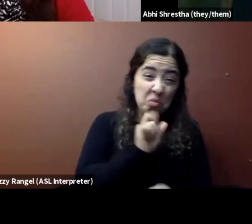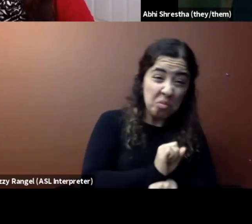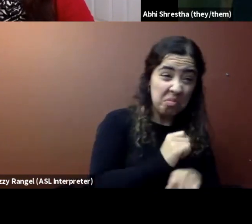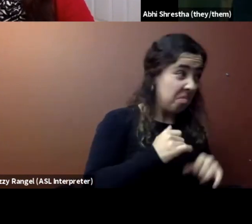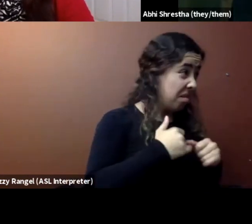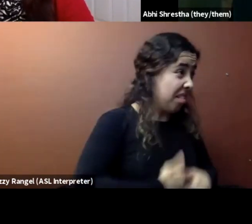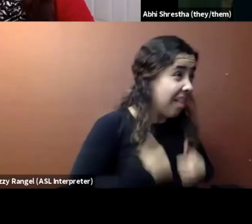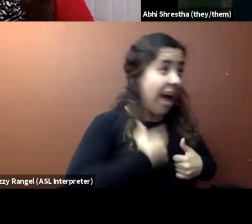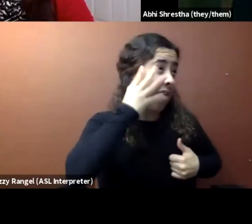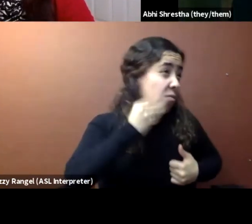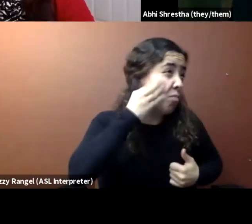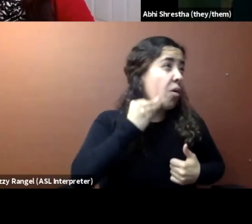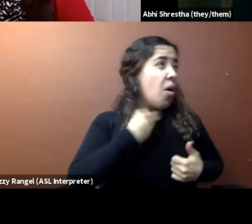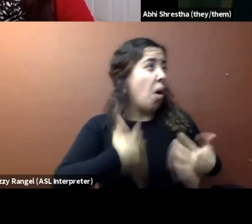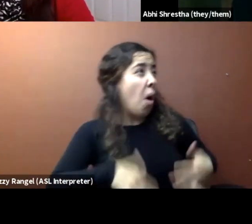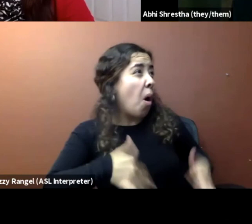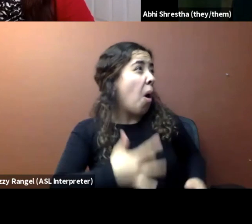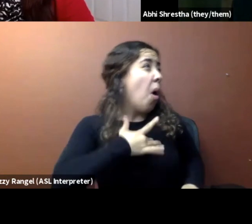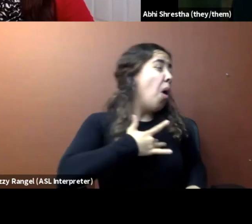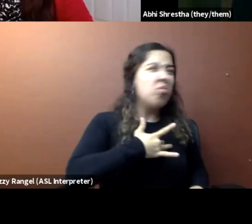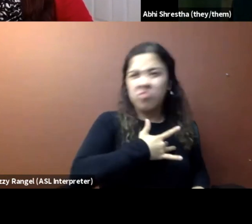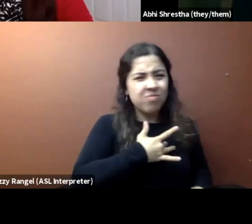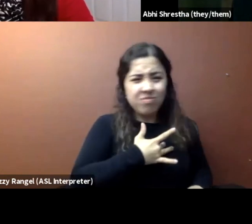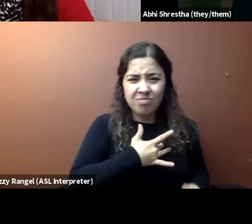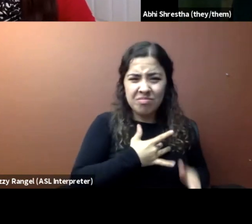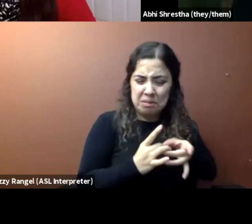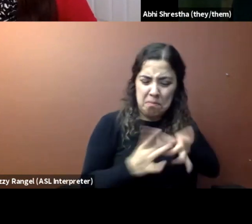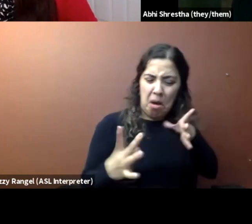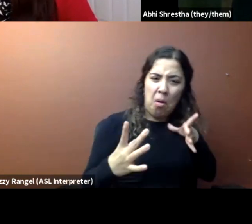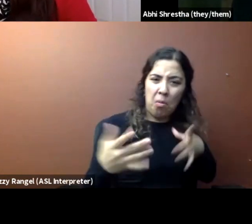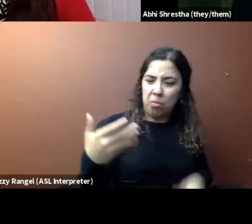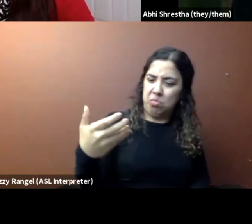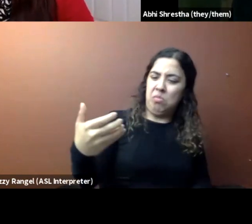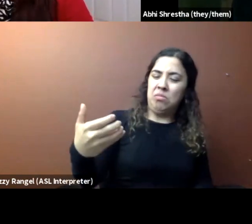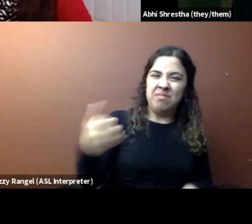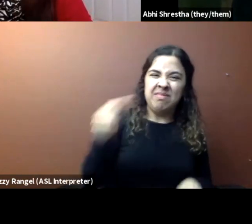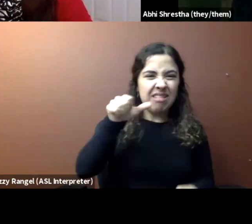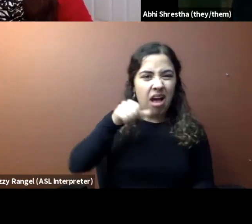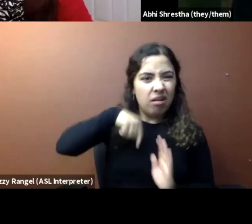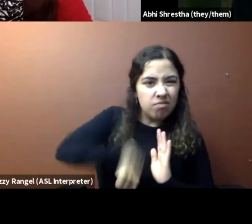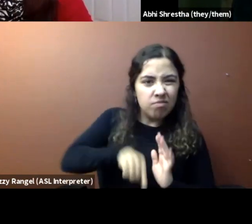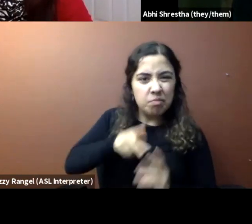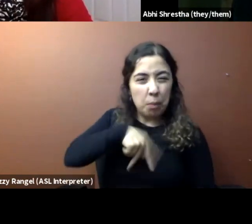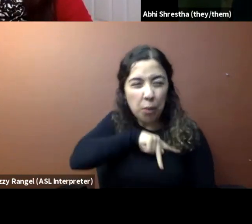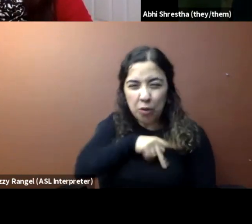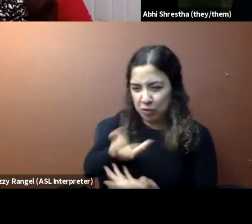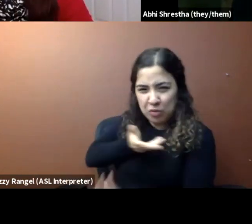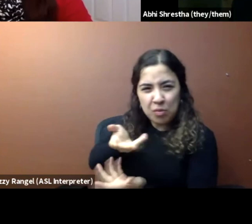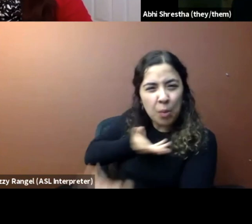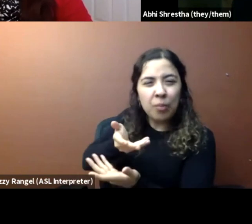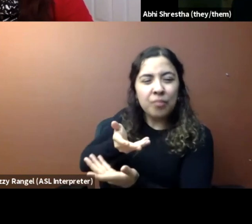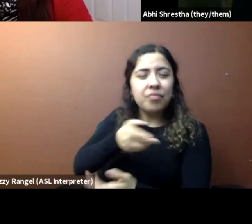it feels very foreign in some ways and personal, and I mean, Twitter is kind of